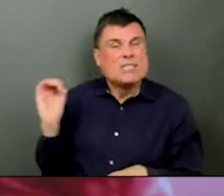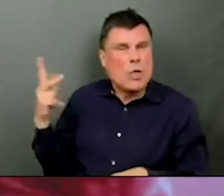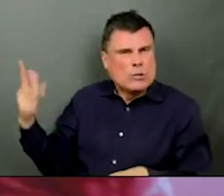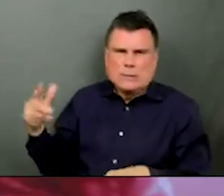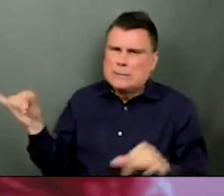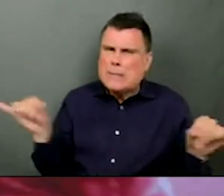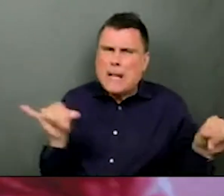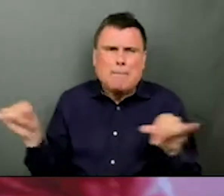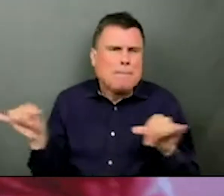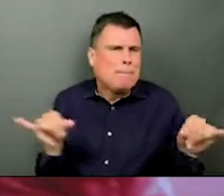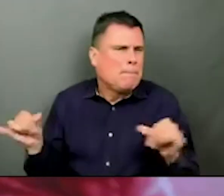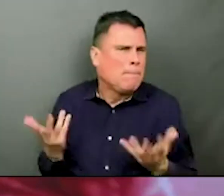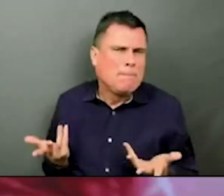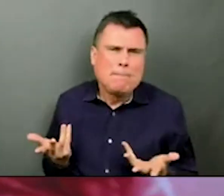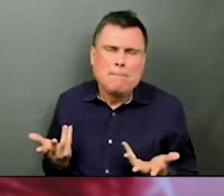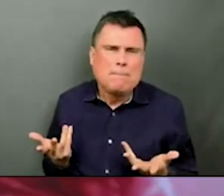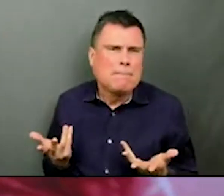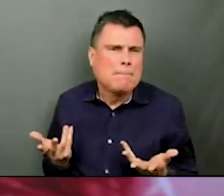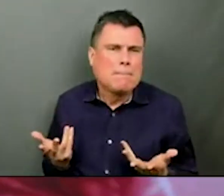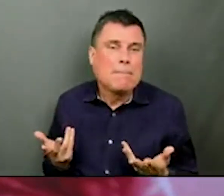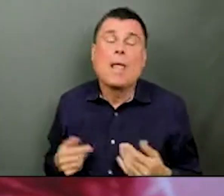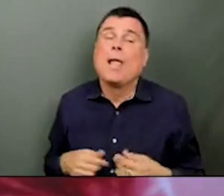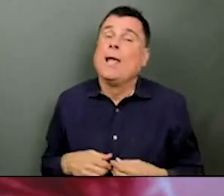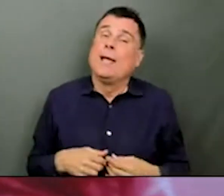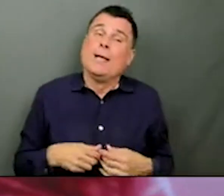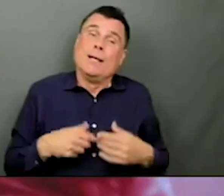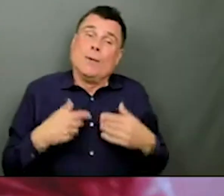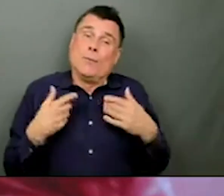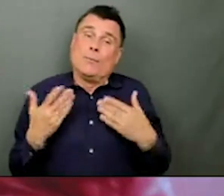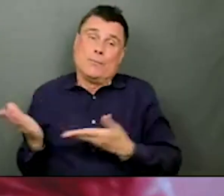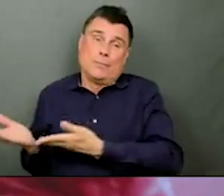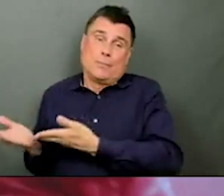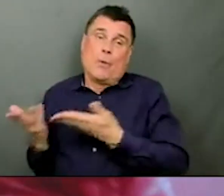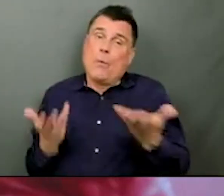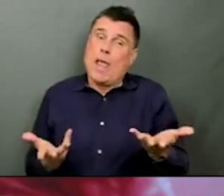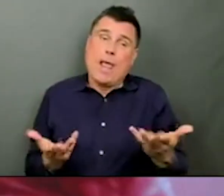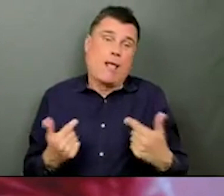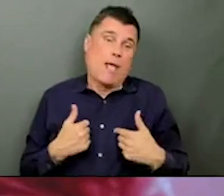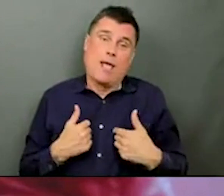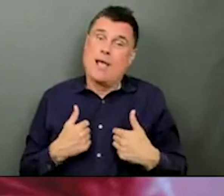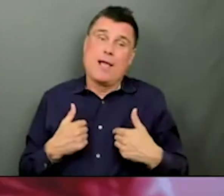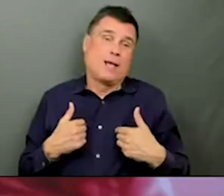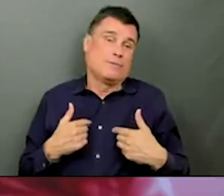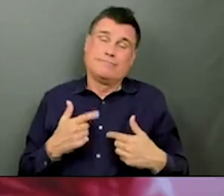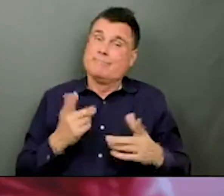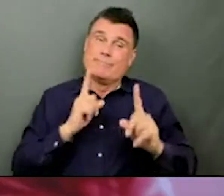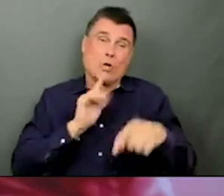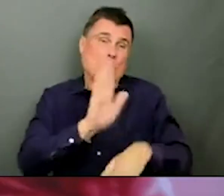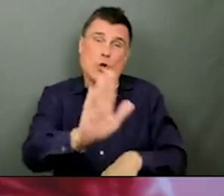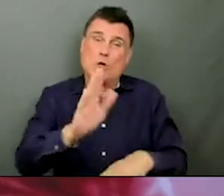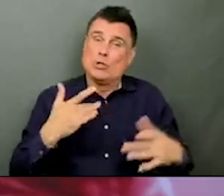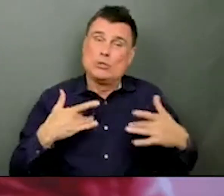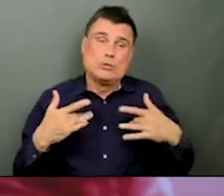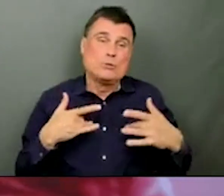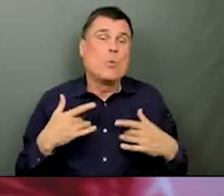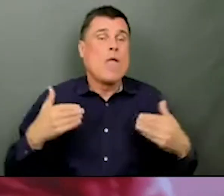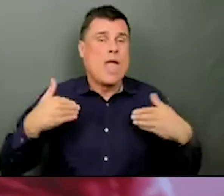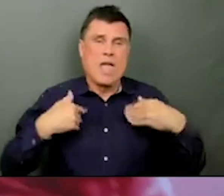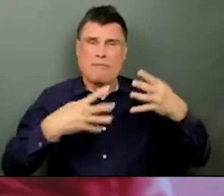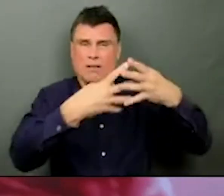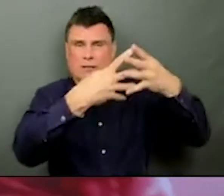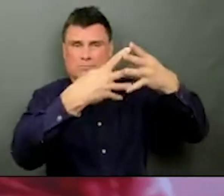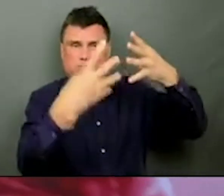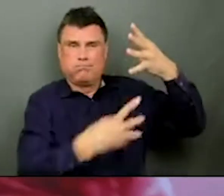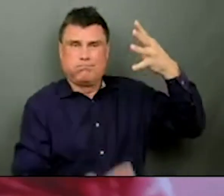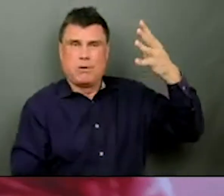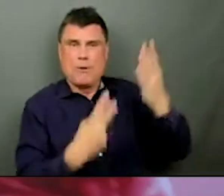Well, I don't know what I can say, Katie, to allay your concerns about this. There are a range of programs available that we